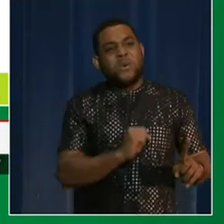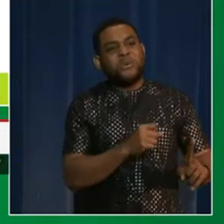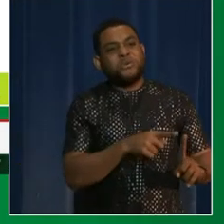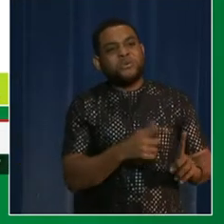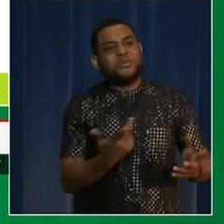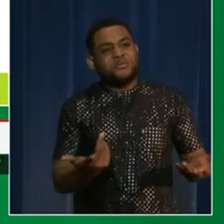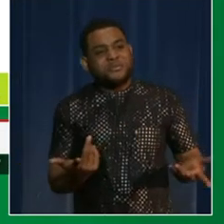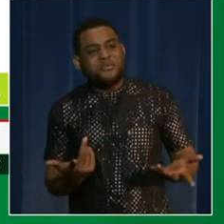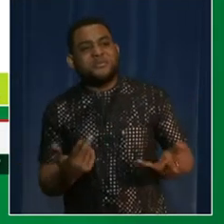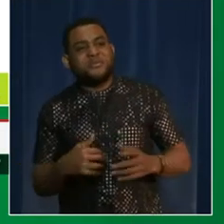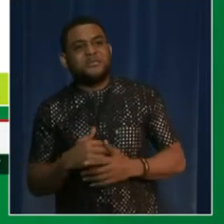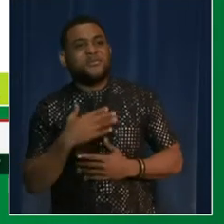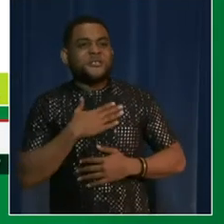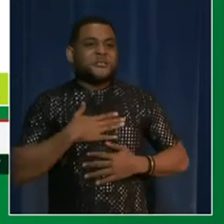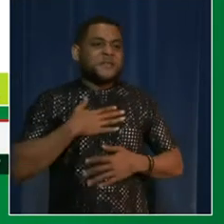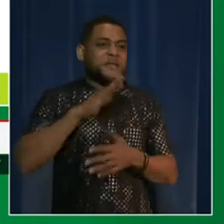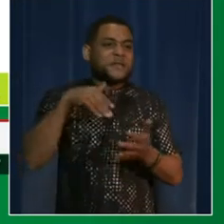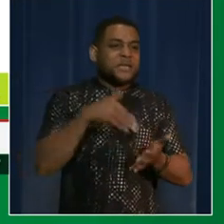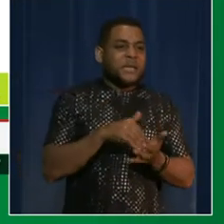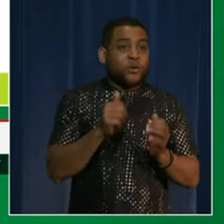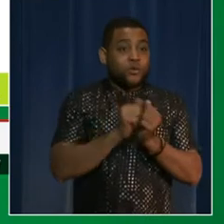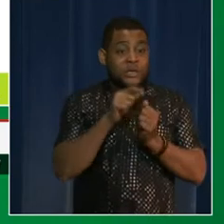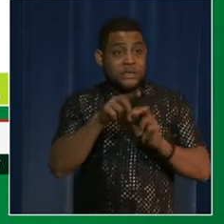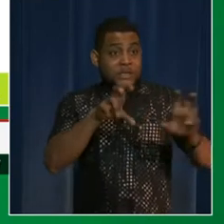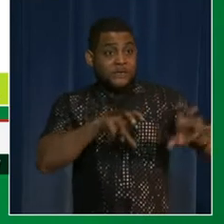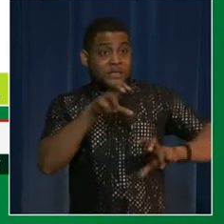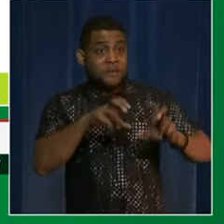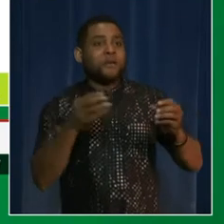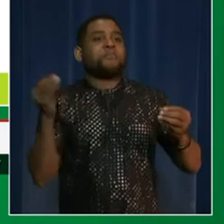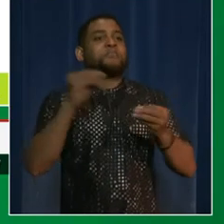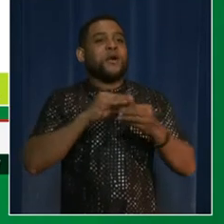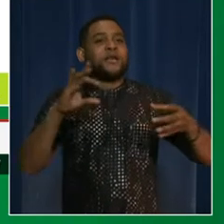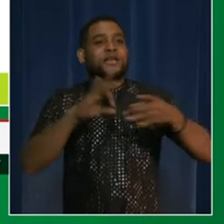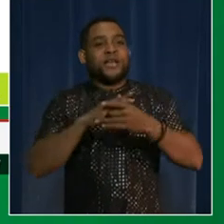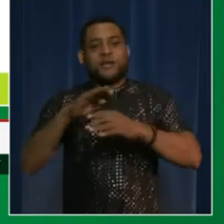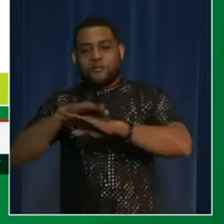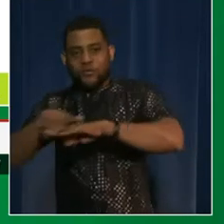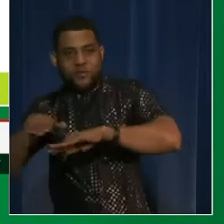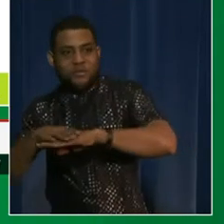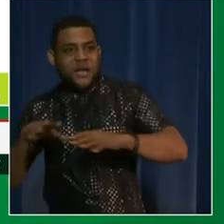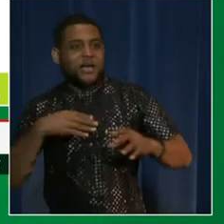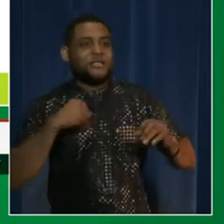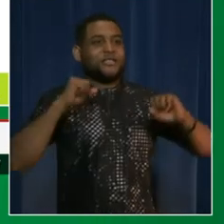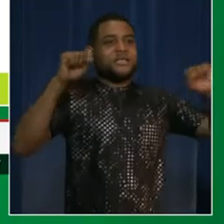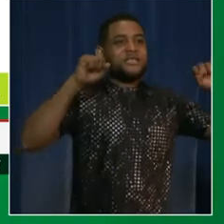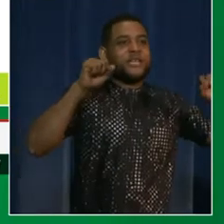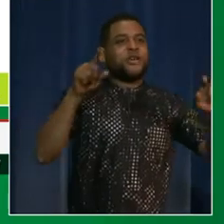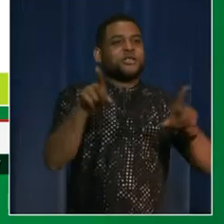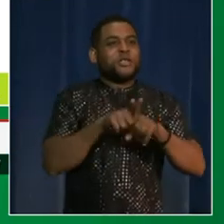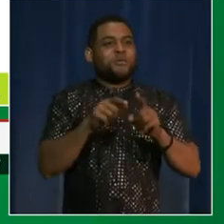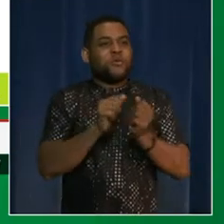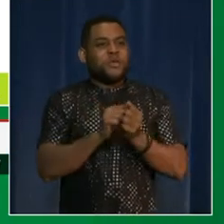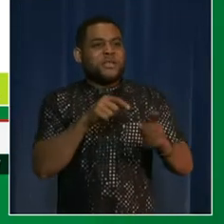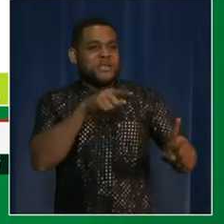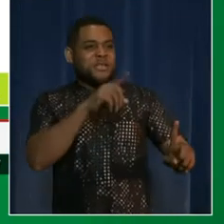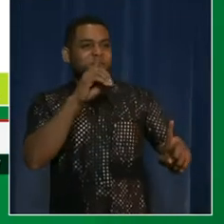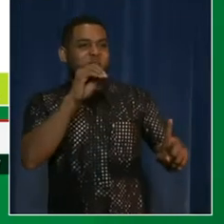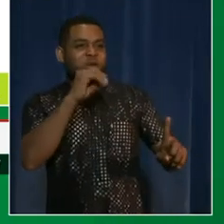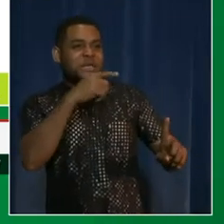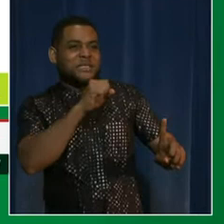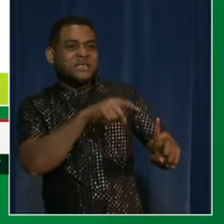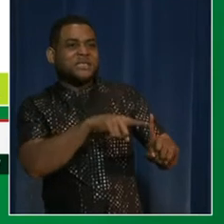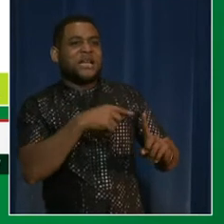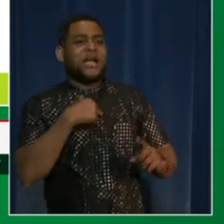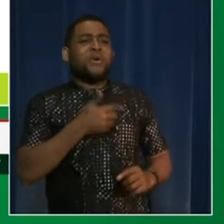with this investment, we'll have greater connectivity between those two amenities, just like we have at Douglas, and we're proud to work with the Department of